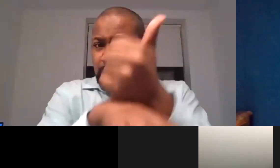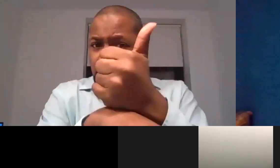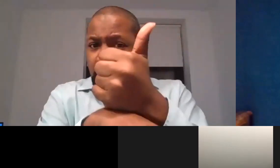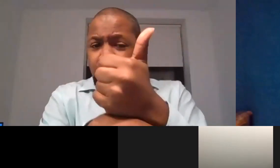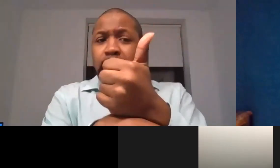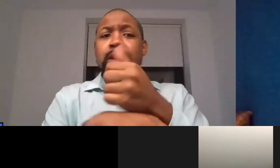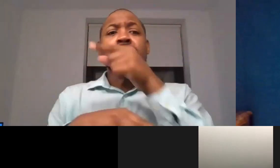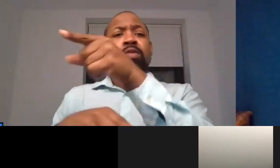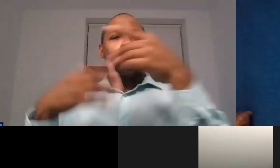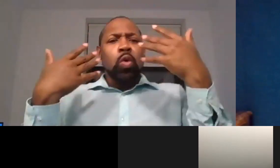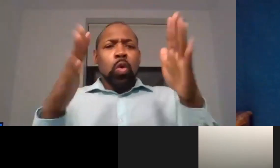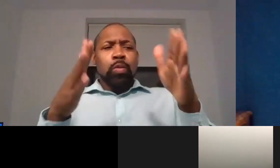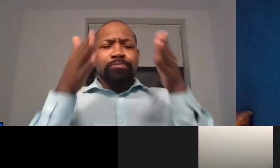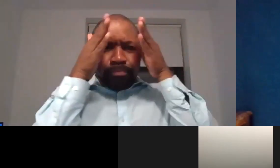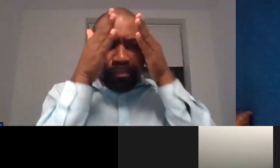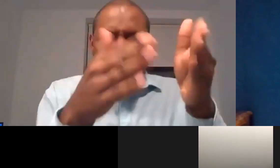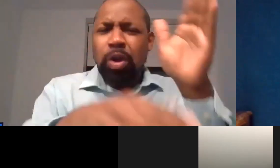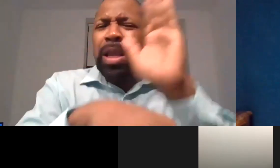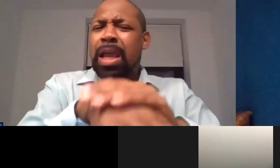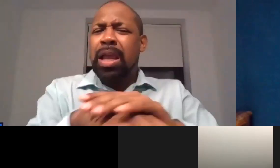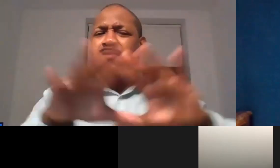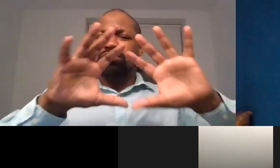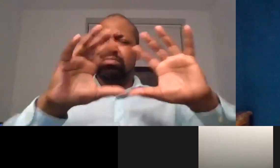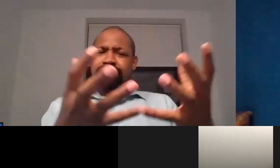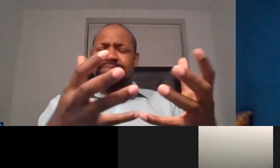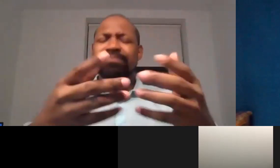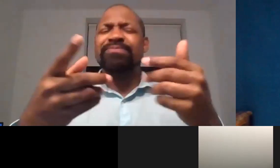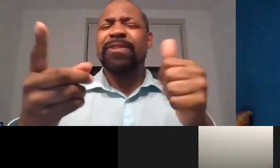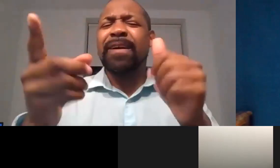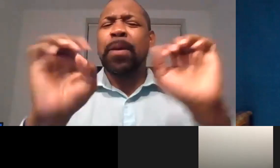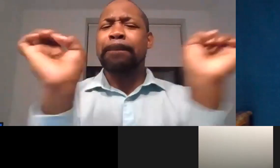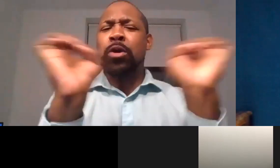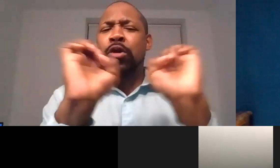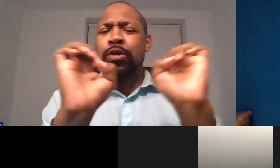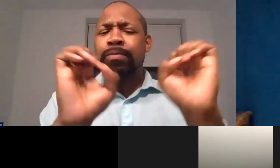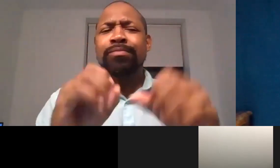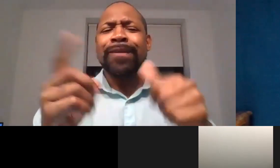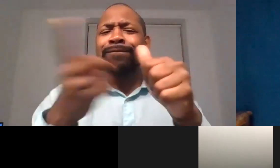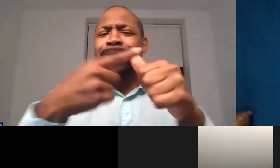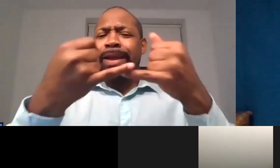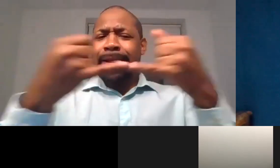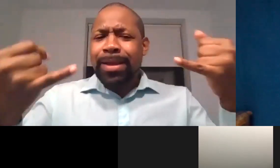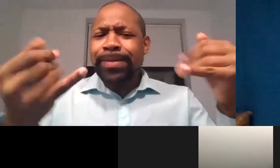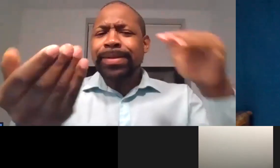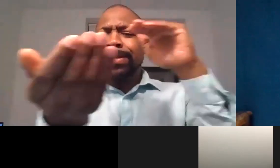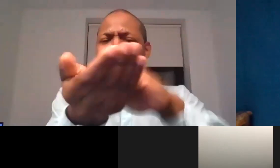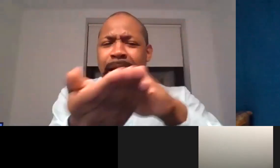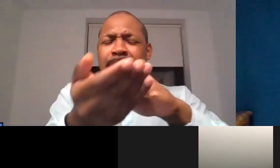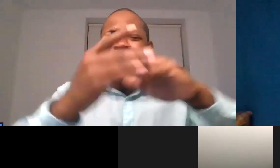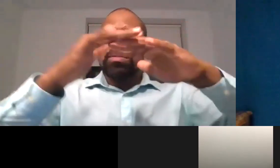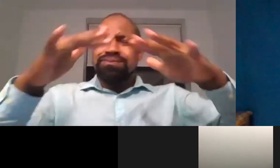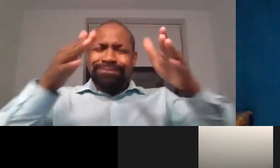and 3, and 4. So, and they are right now focusing on